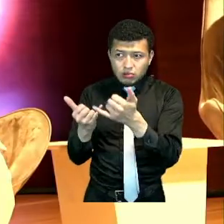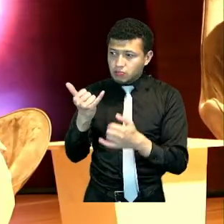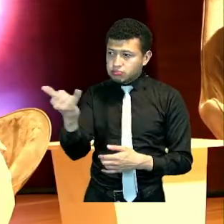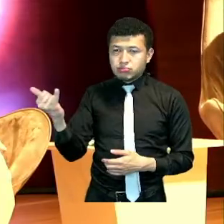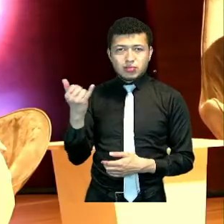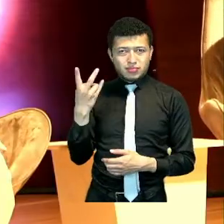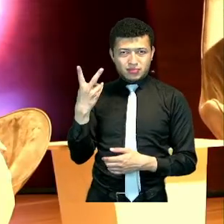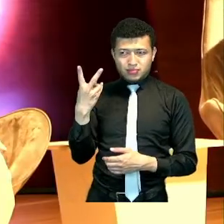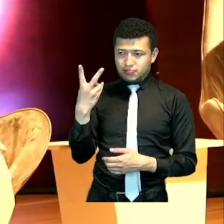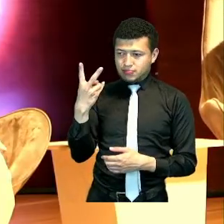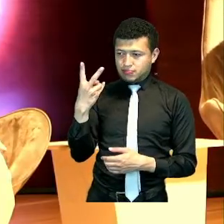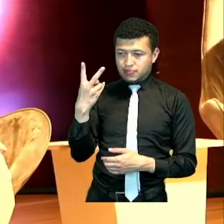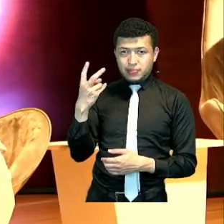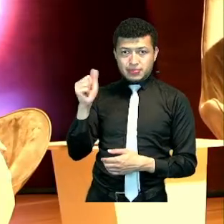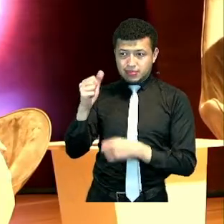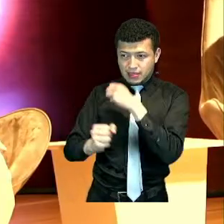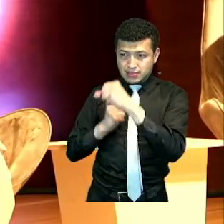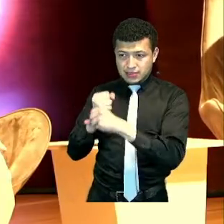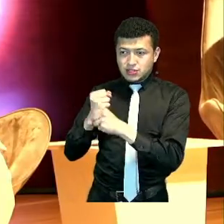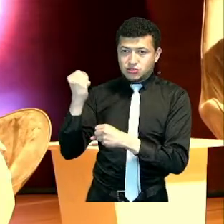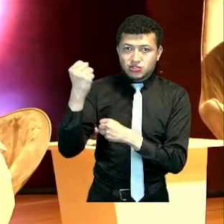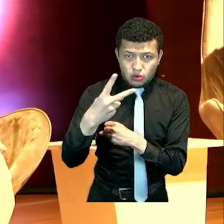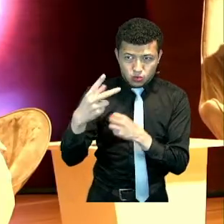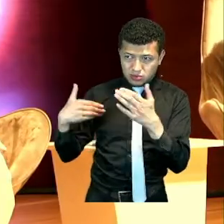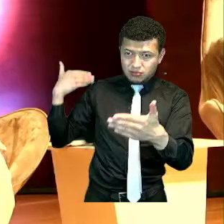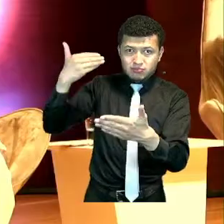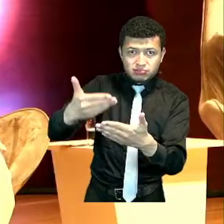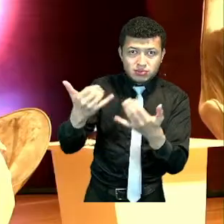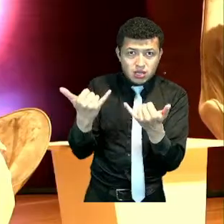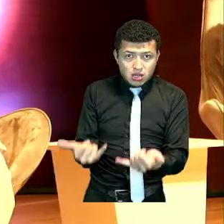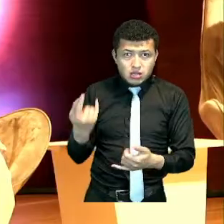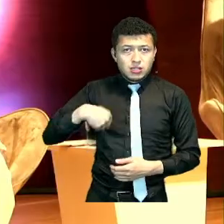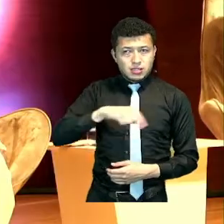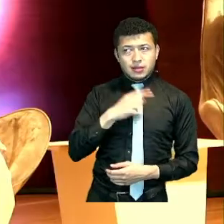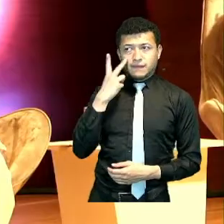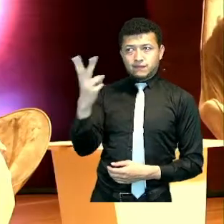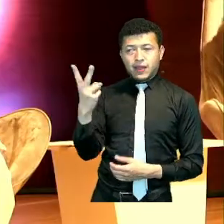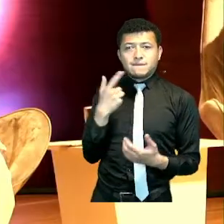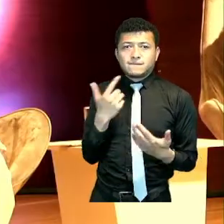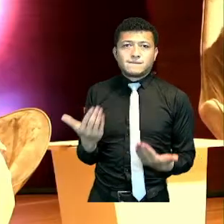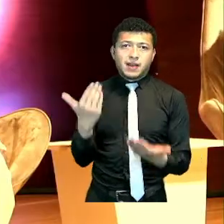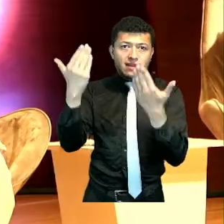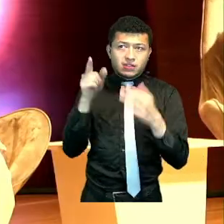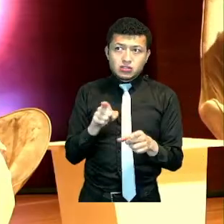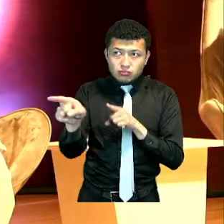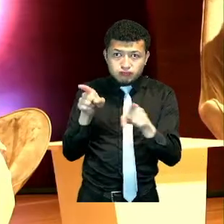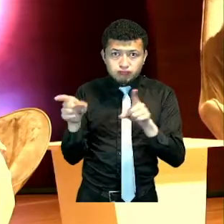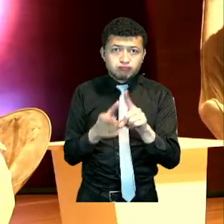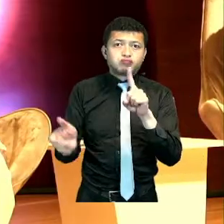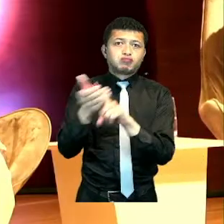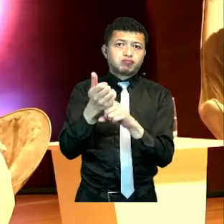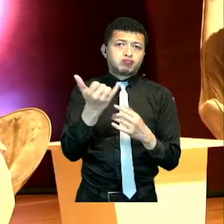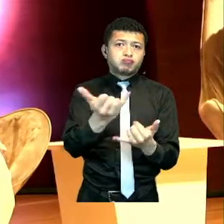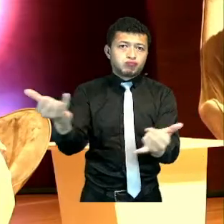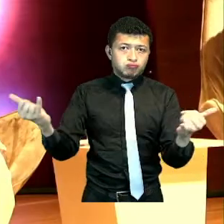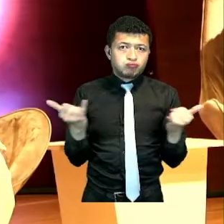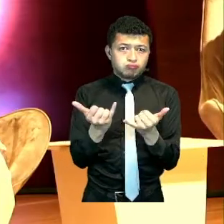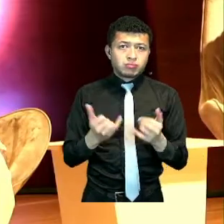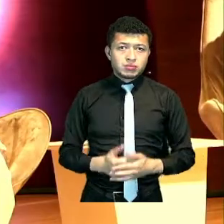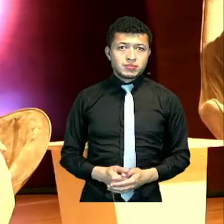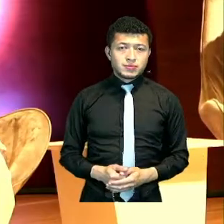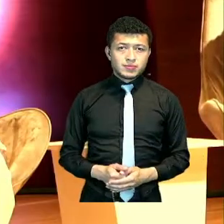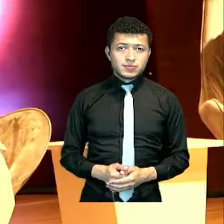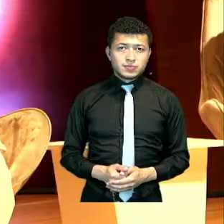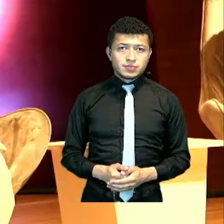we realize real benefits out of that second decade for our people. And this International